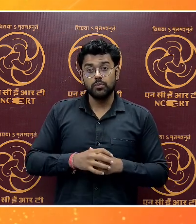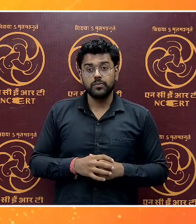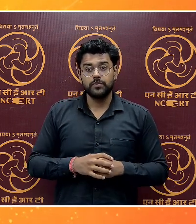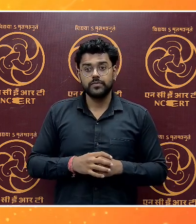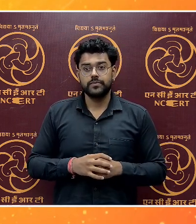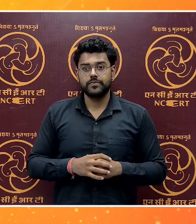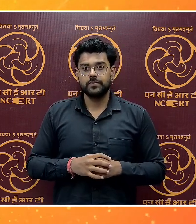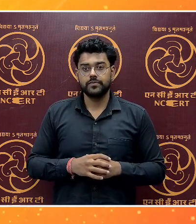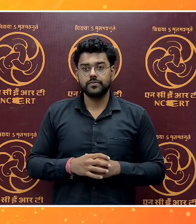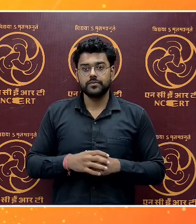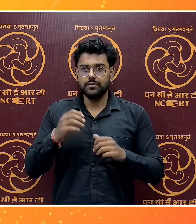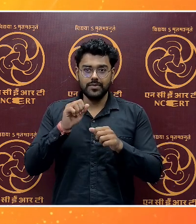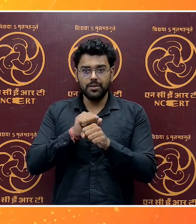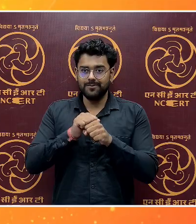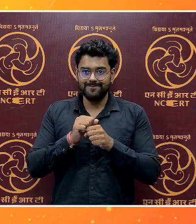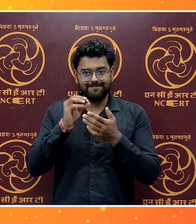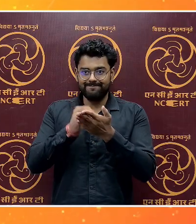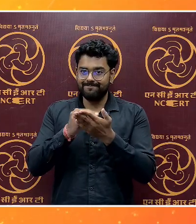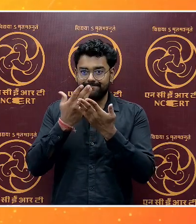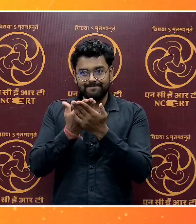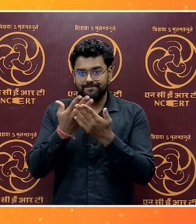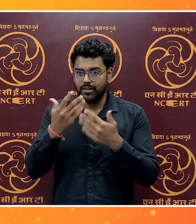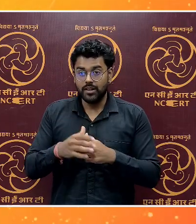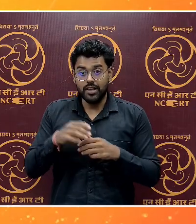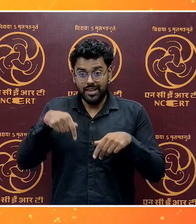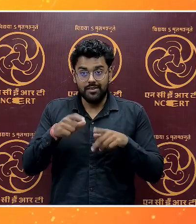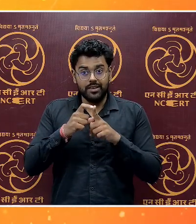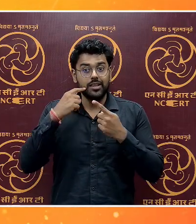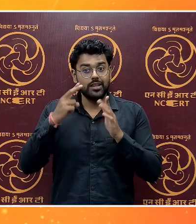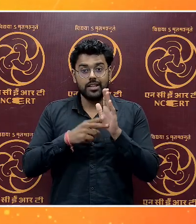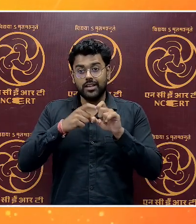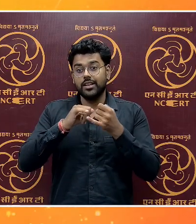created and assigned to the device. So rest device is on you.